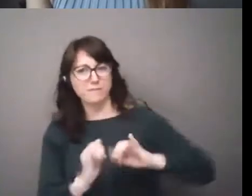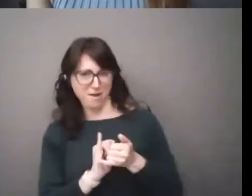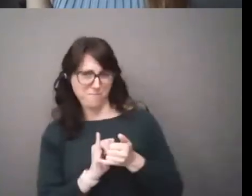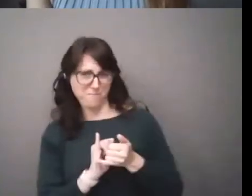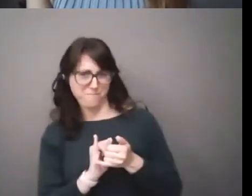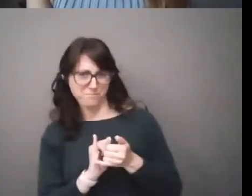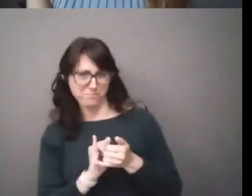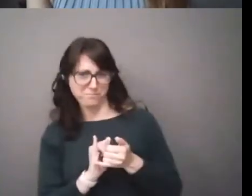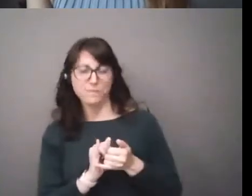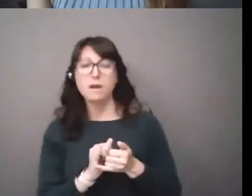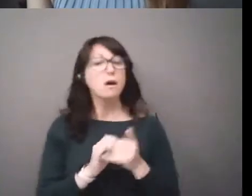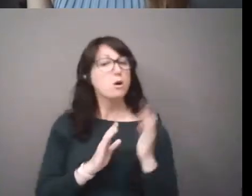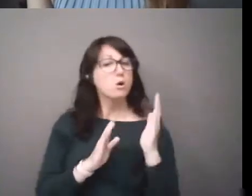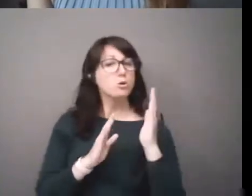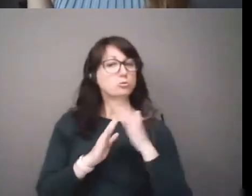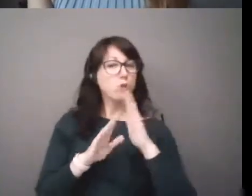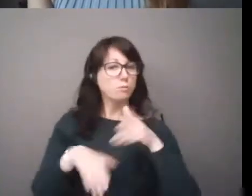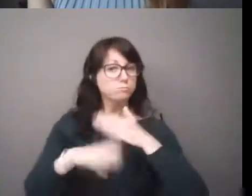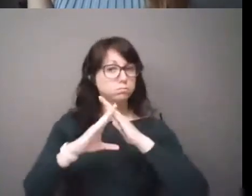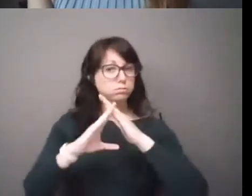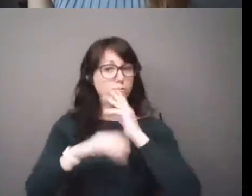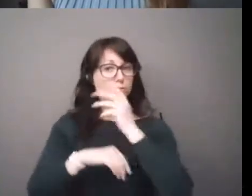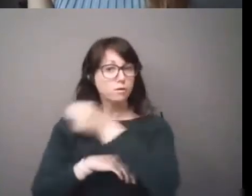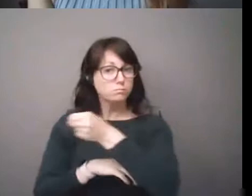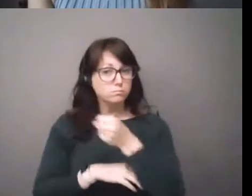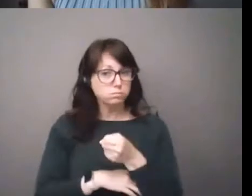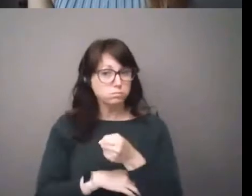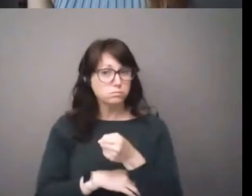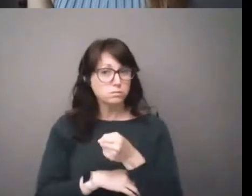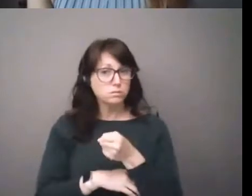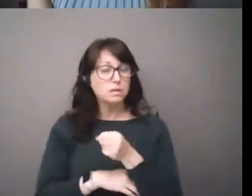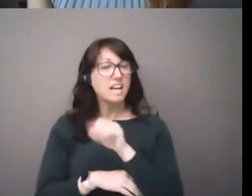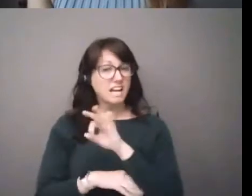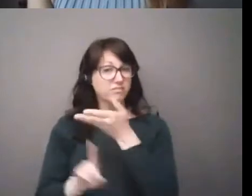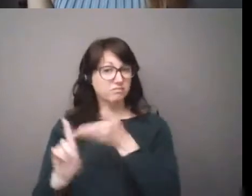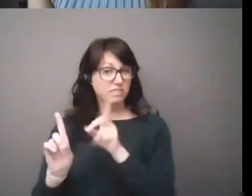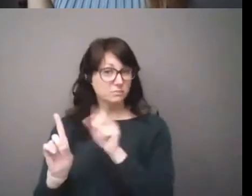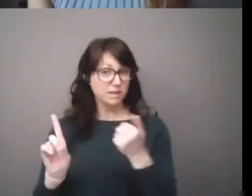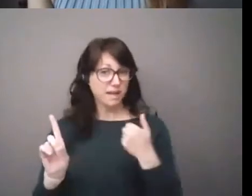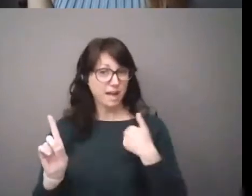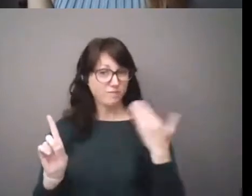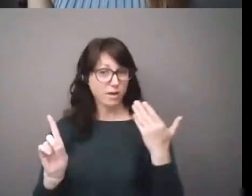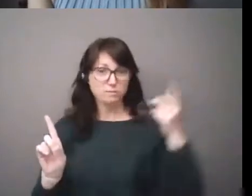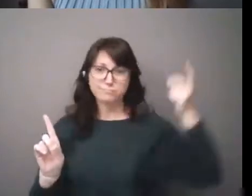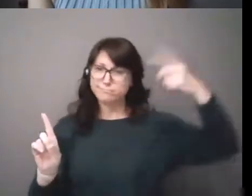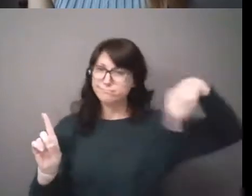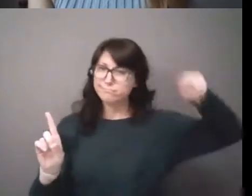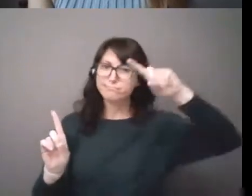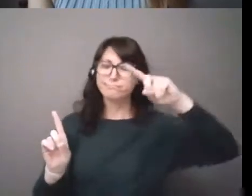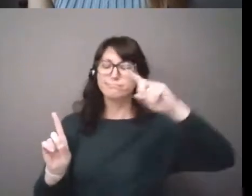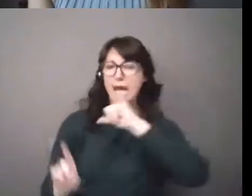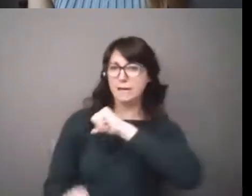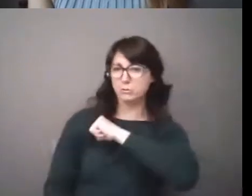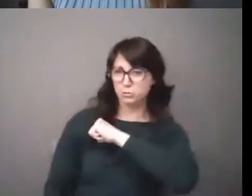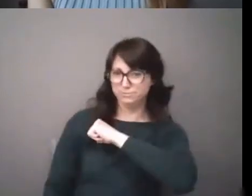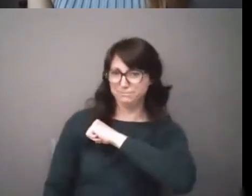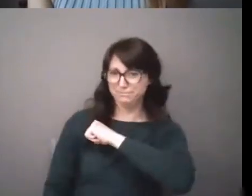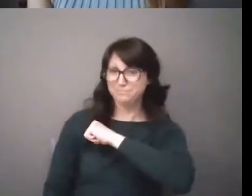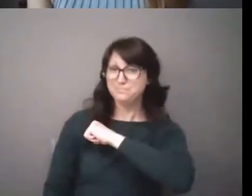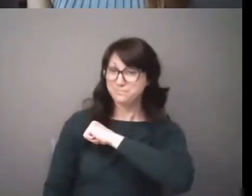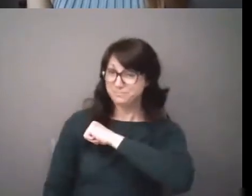The biggest barrier to employment for people with disabilities is attitude. And I think that